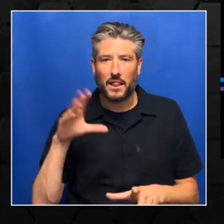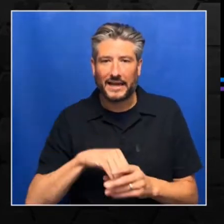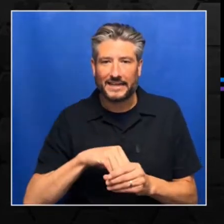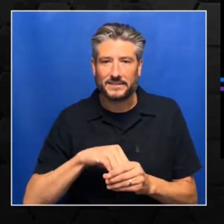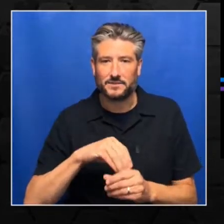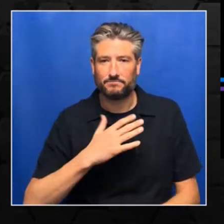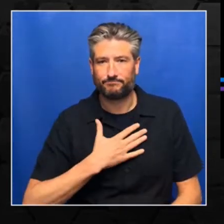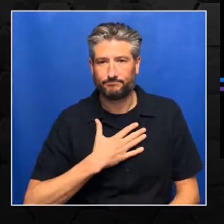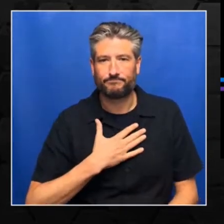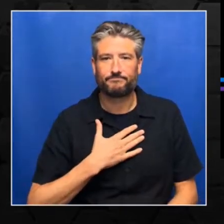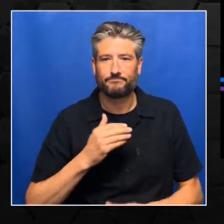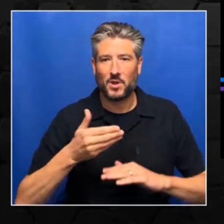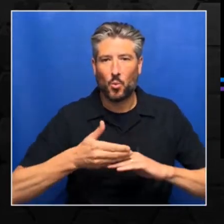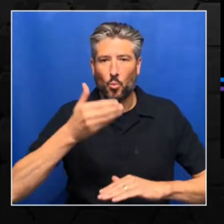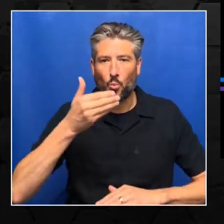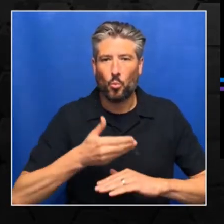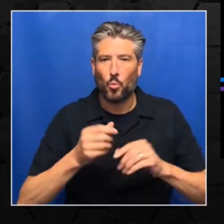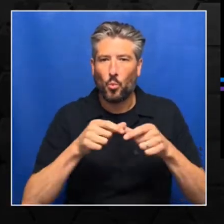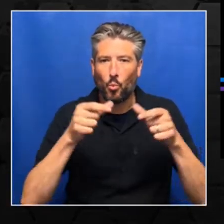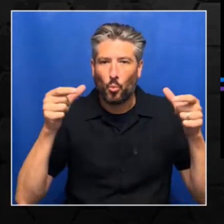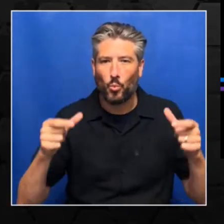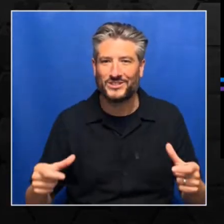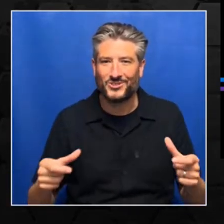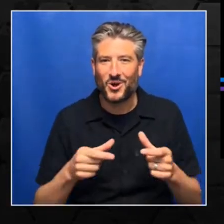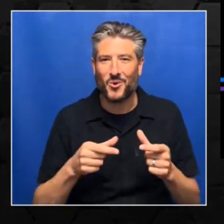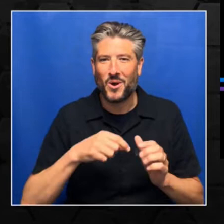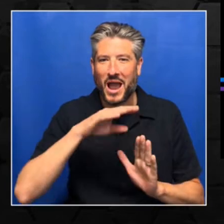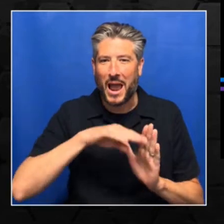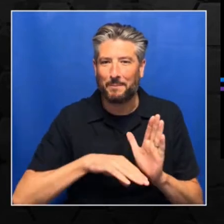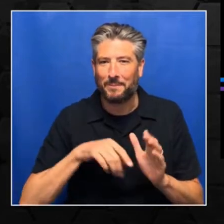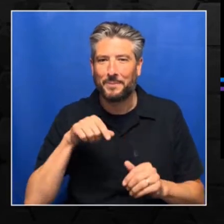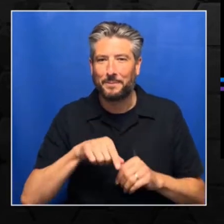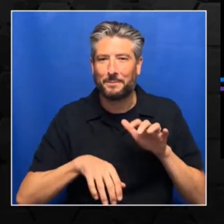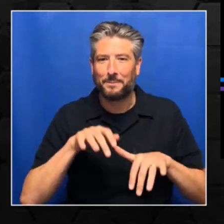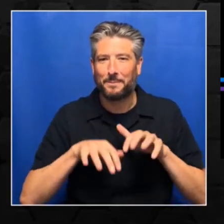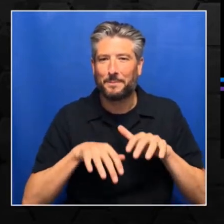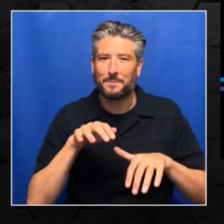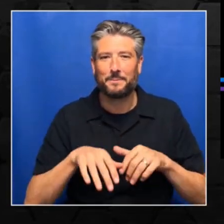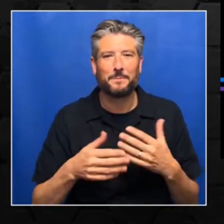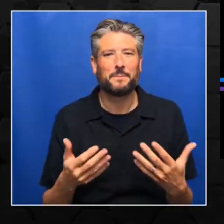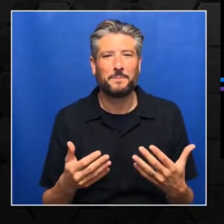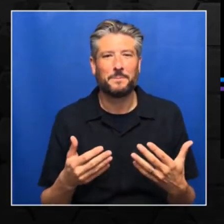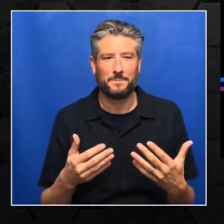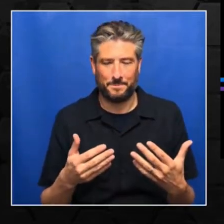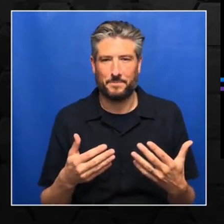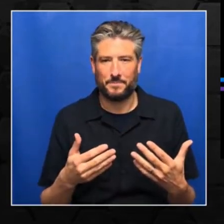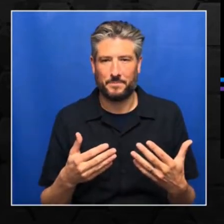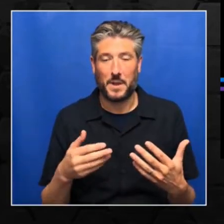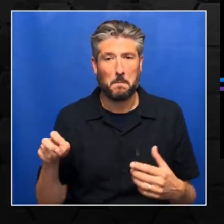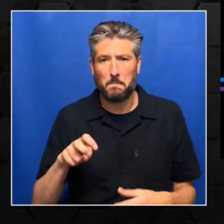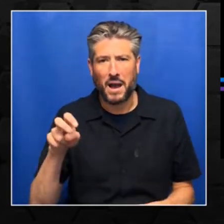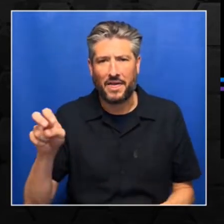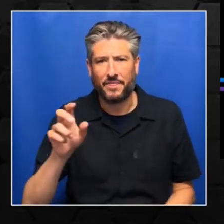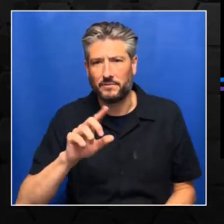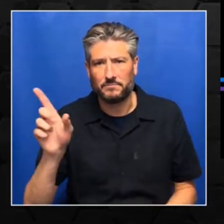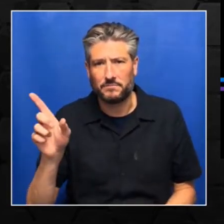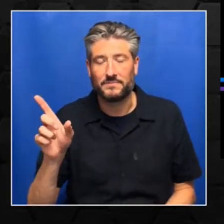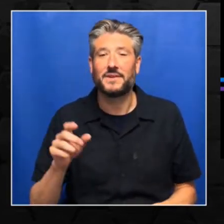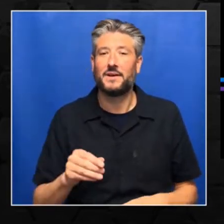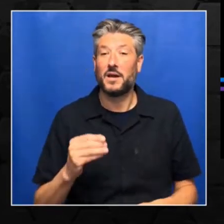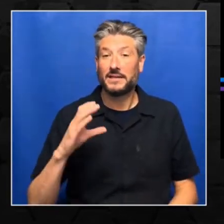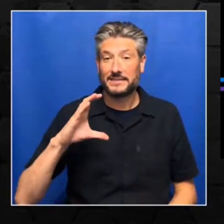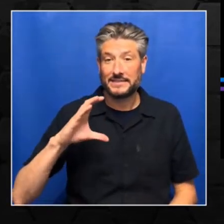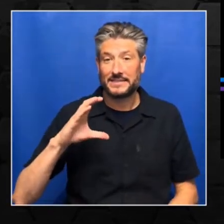Windows application that we use every day, without leaving our comfort zone, without leaving our language, C# or other Microsoft